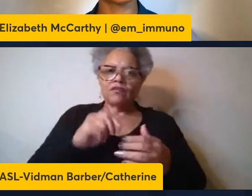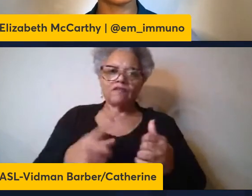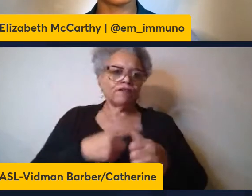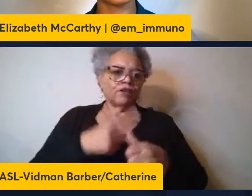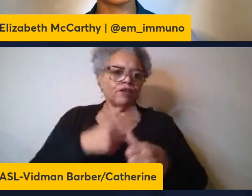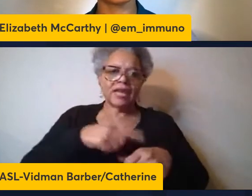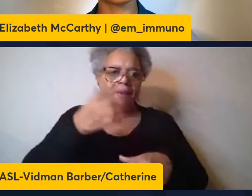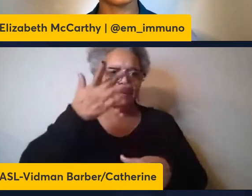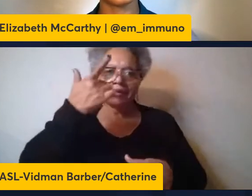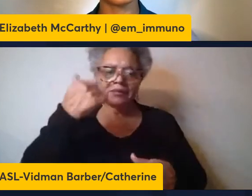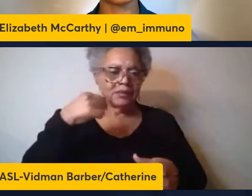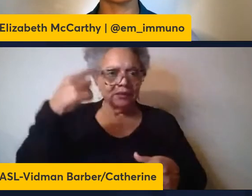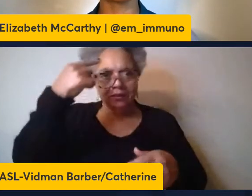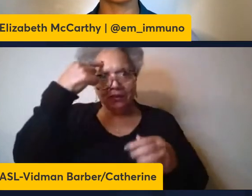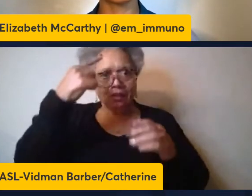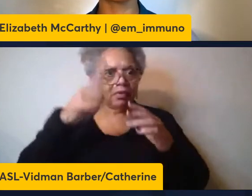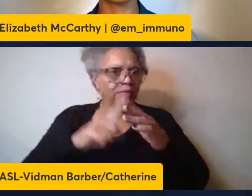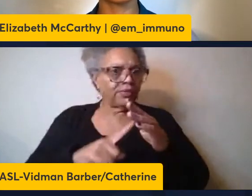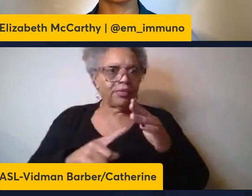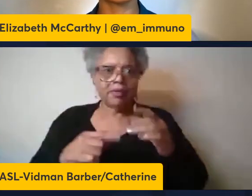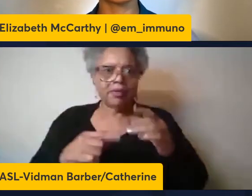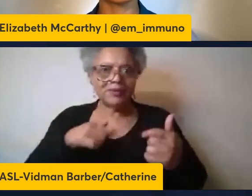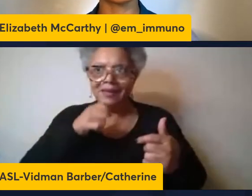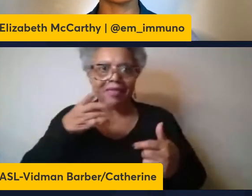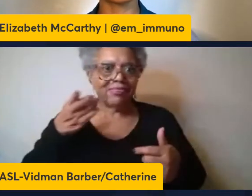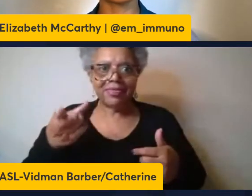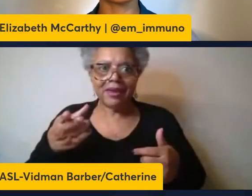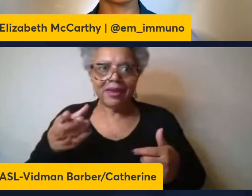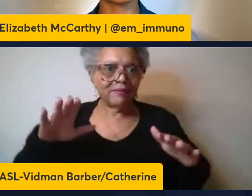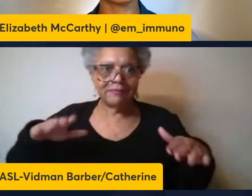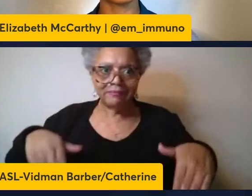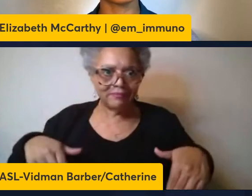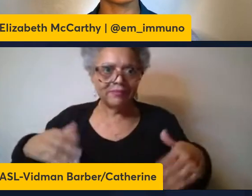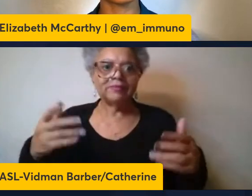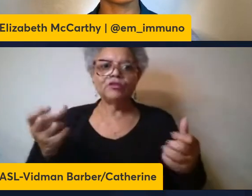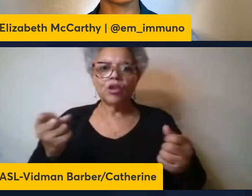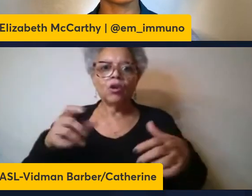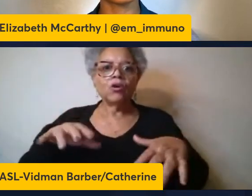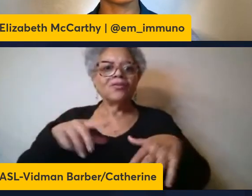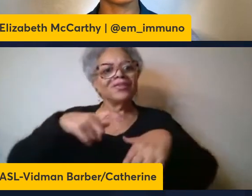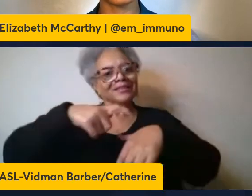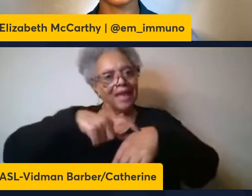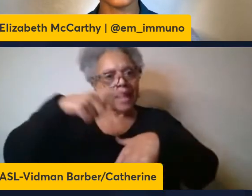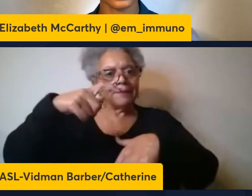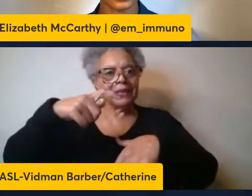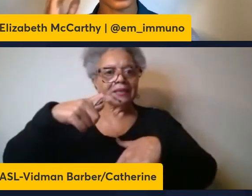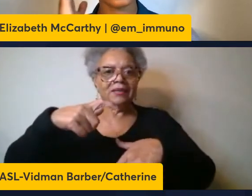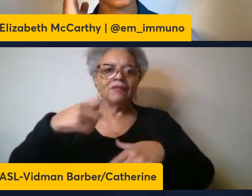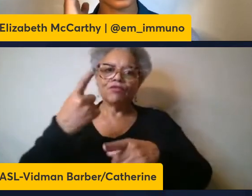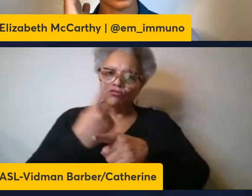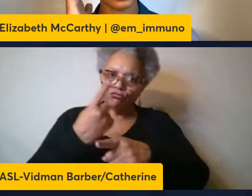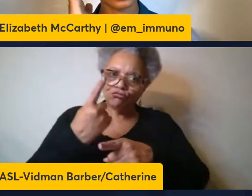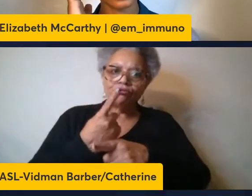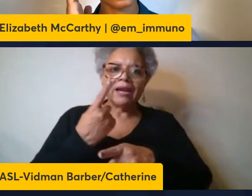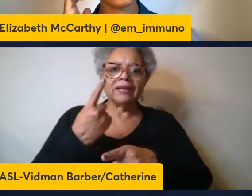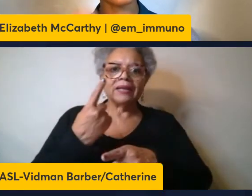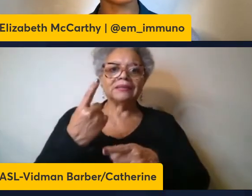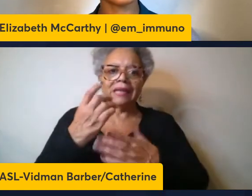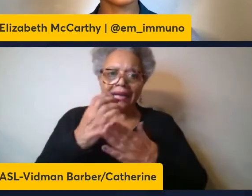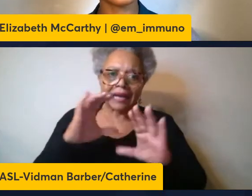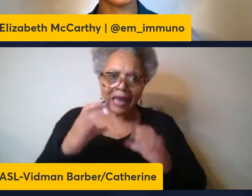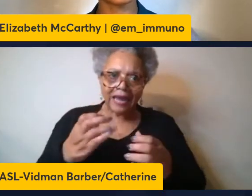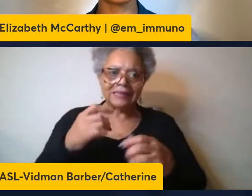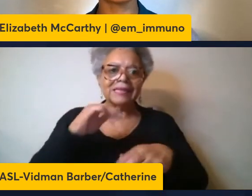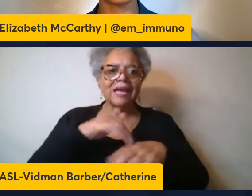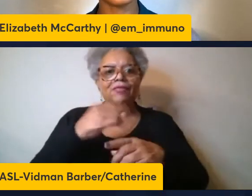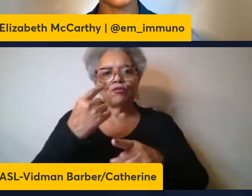not at that stage yet. So yeah, I think the timing and yeah, the right class at the right